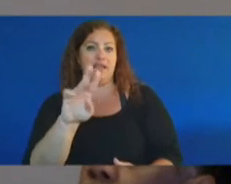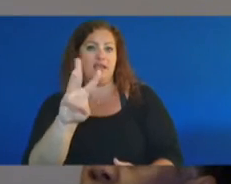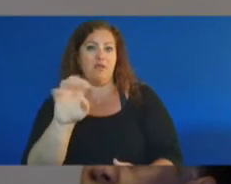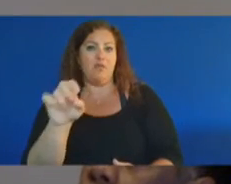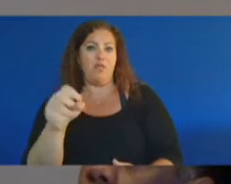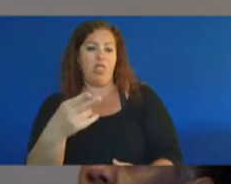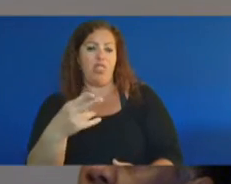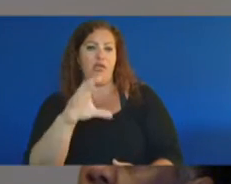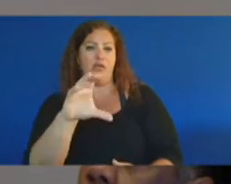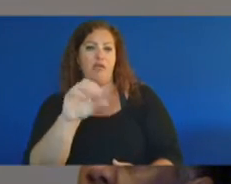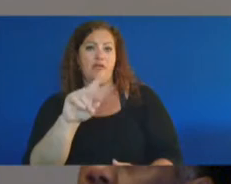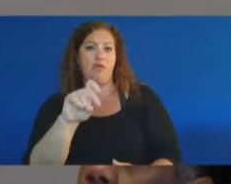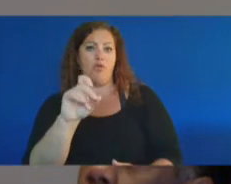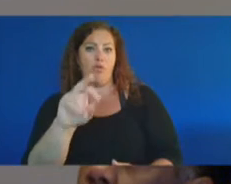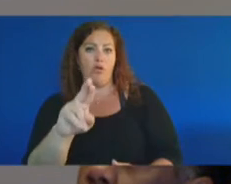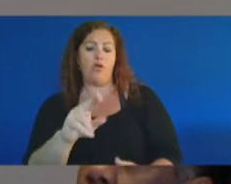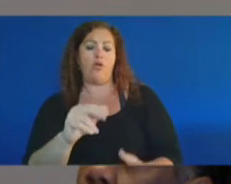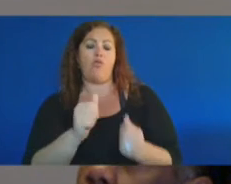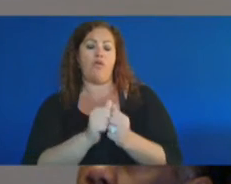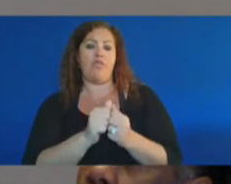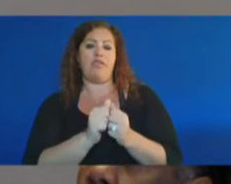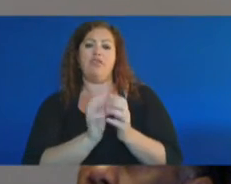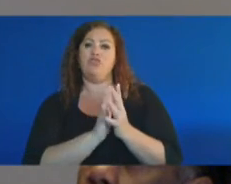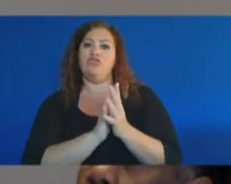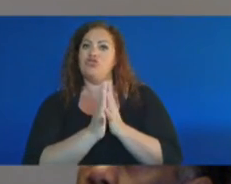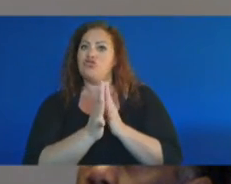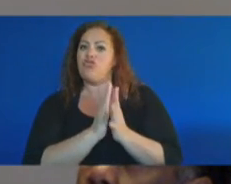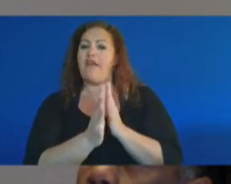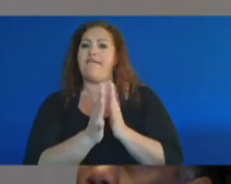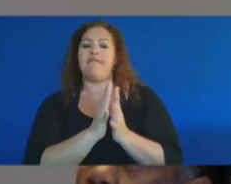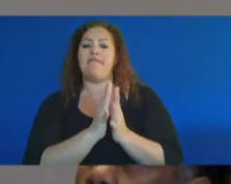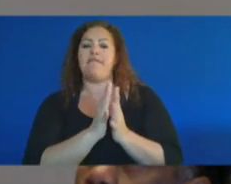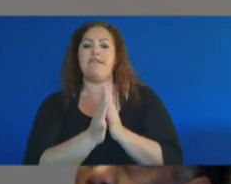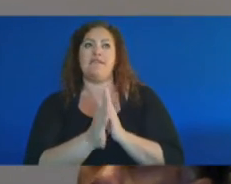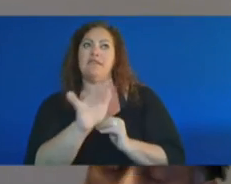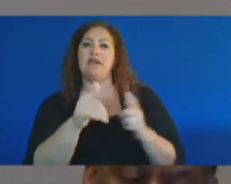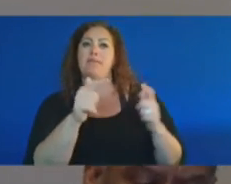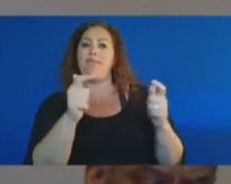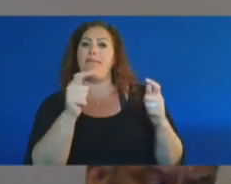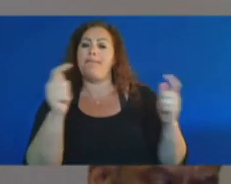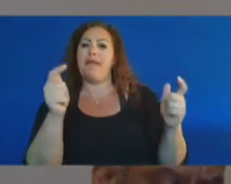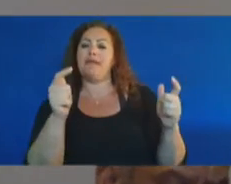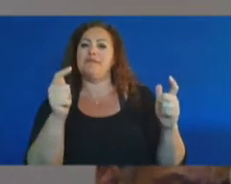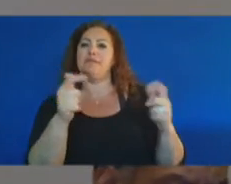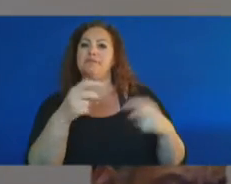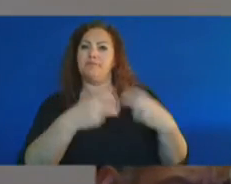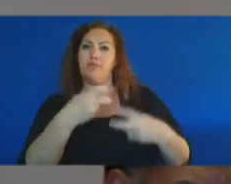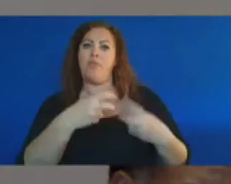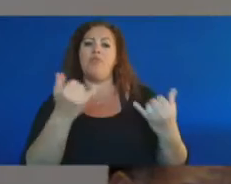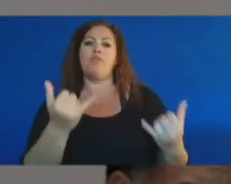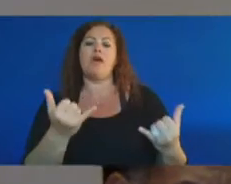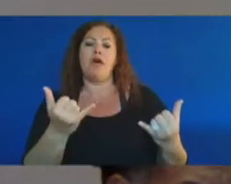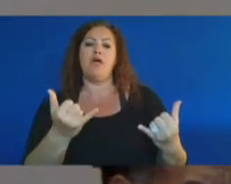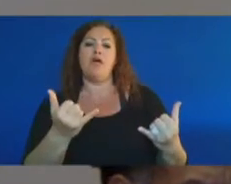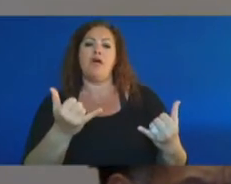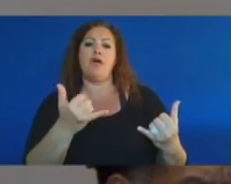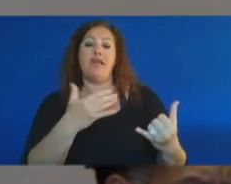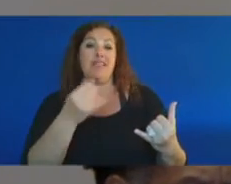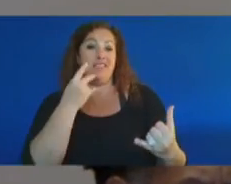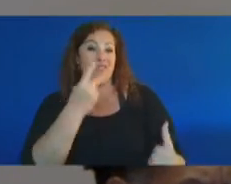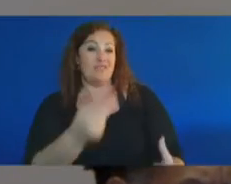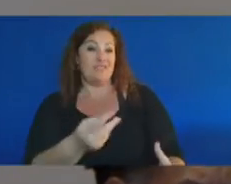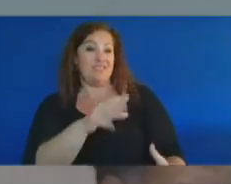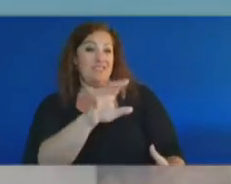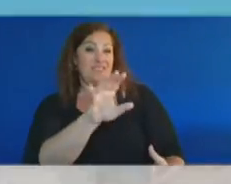with traffic being a major major impediment now and if you see where that star